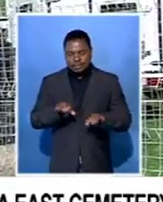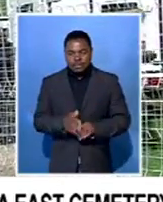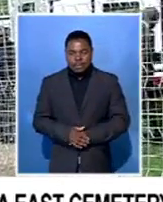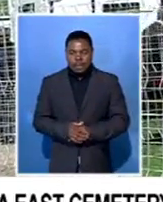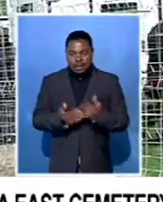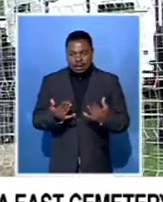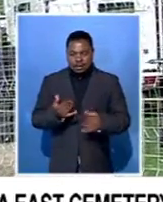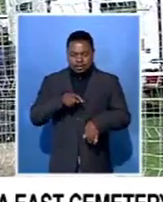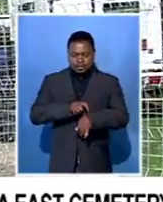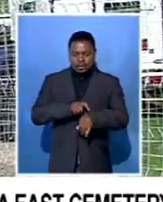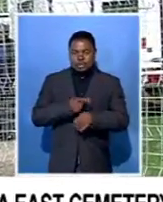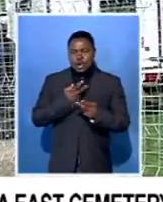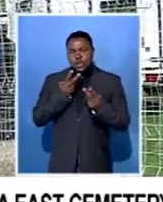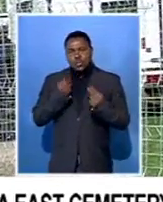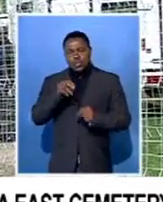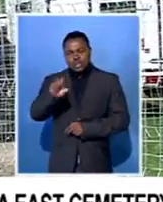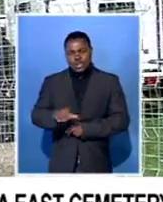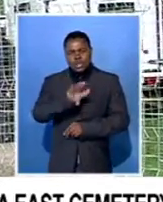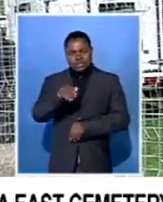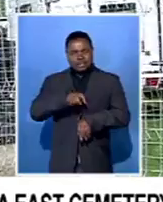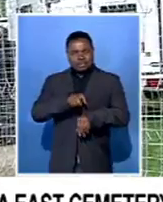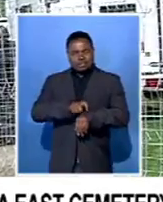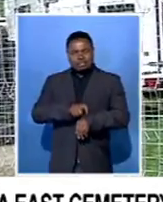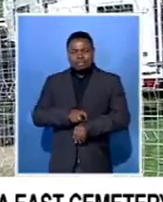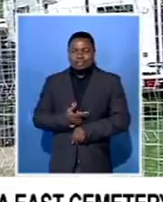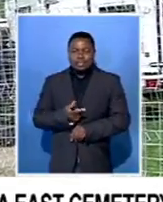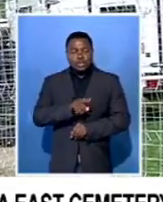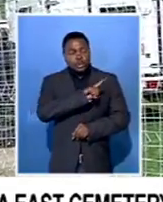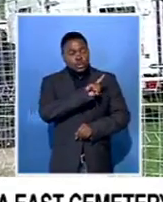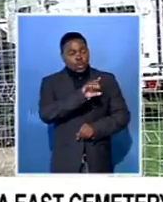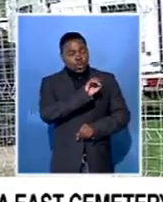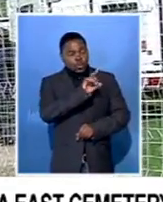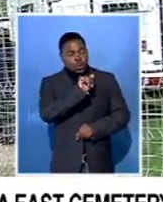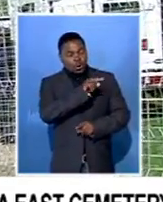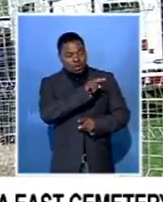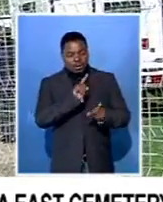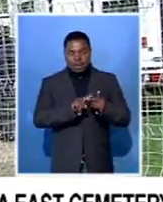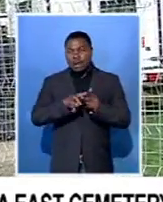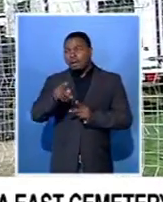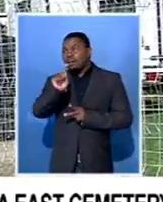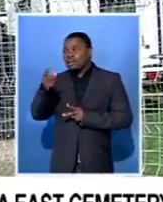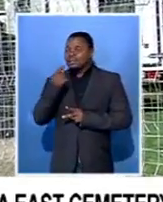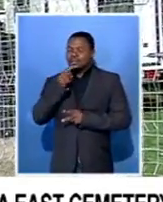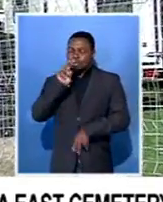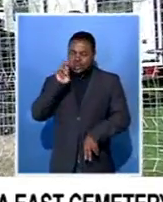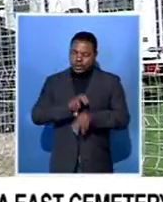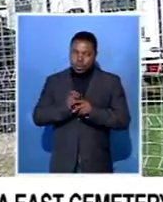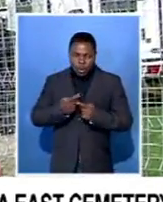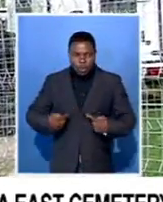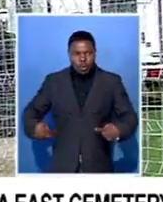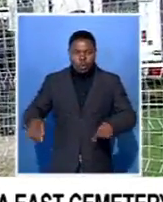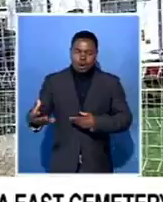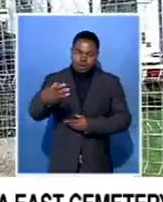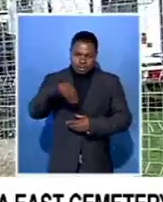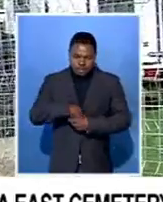period, this new chapter, if you like, of South Africa, the call from Zola and from many others would be, let's all get involved